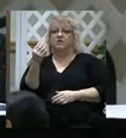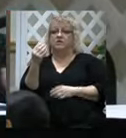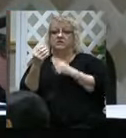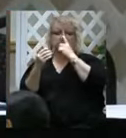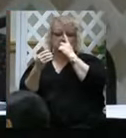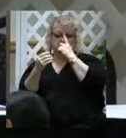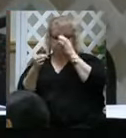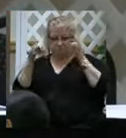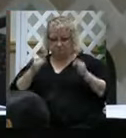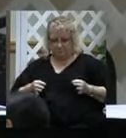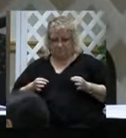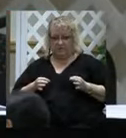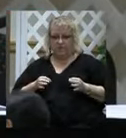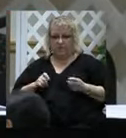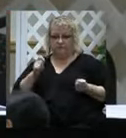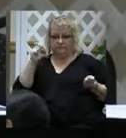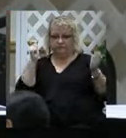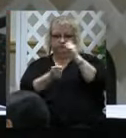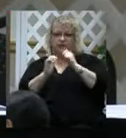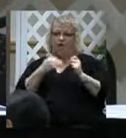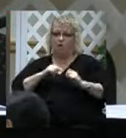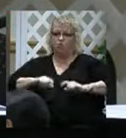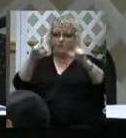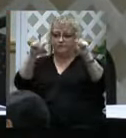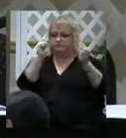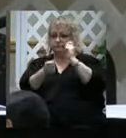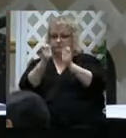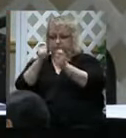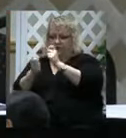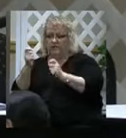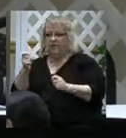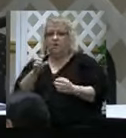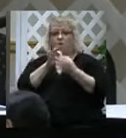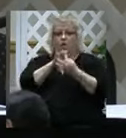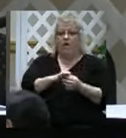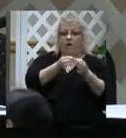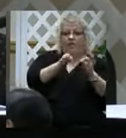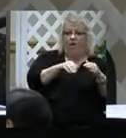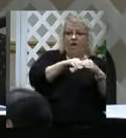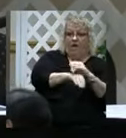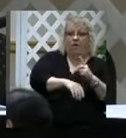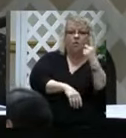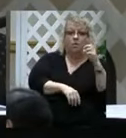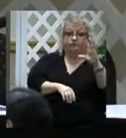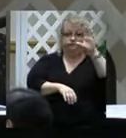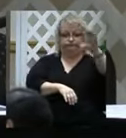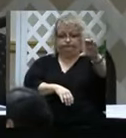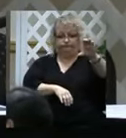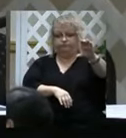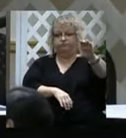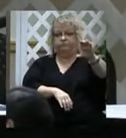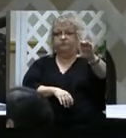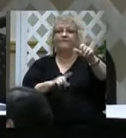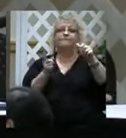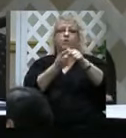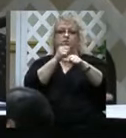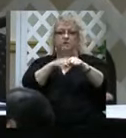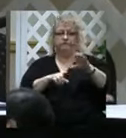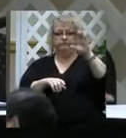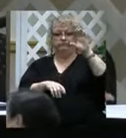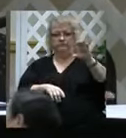we decided we're going to reorganize our website and put everything that relates to language access in one place for the first time.